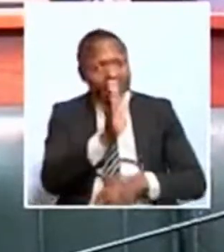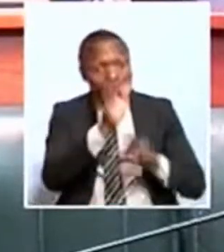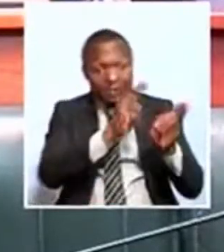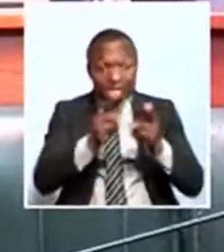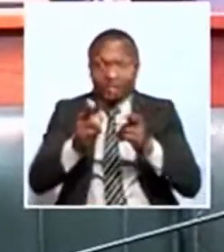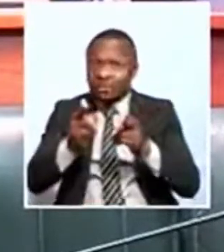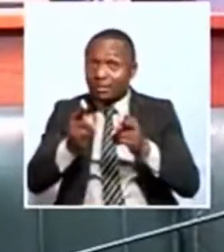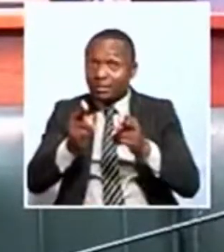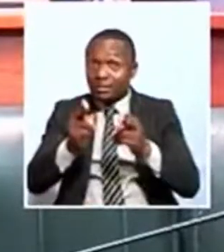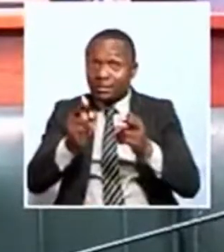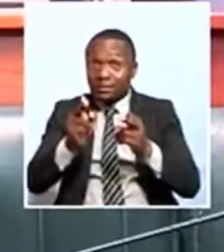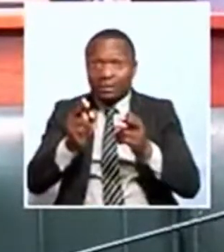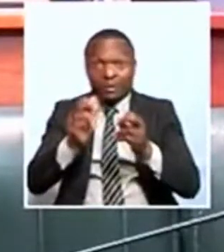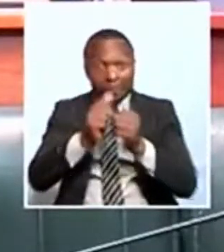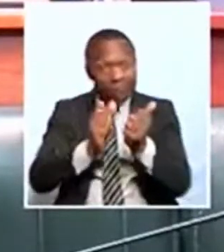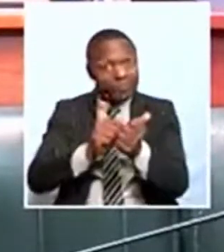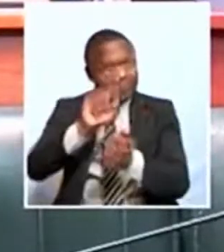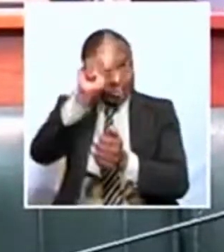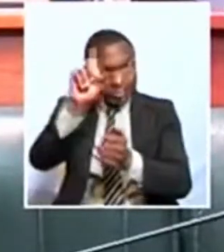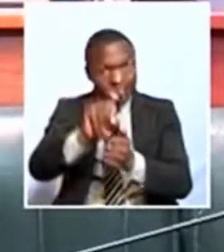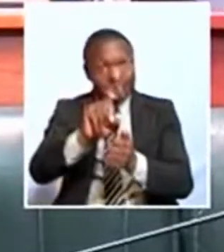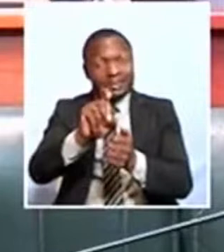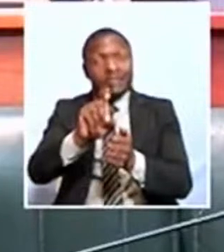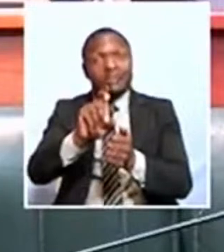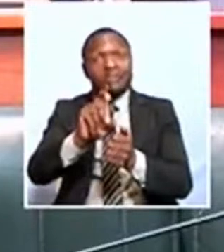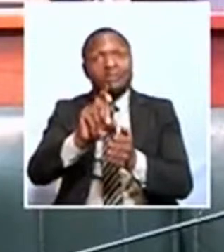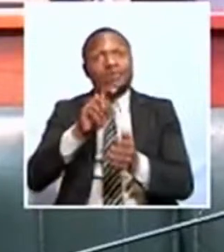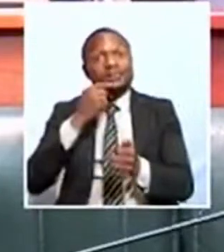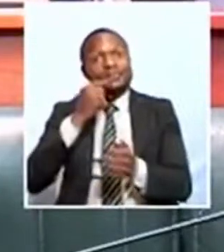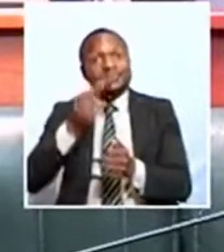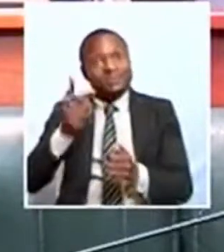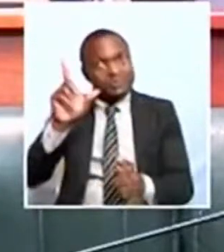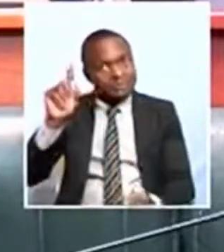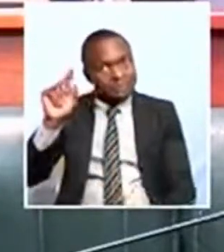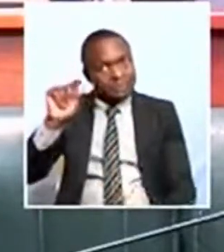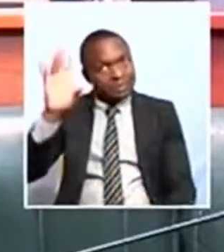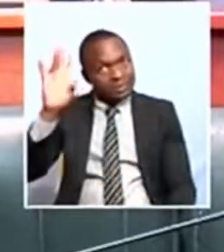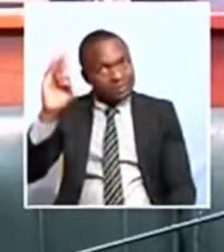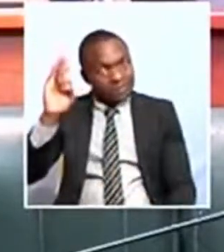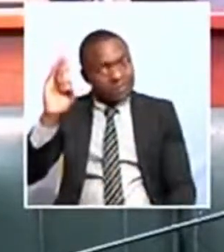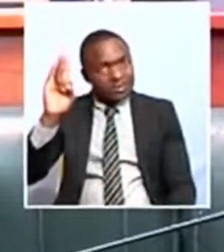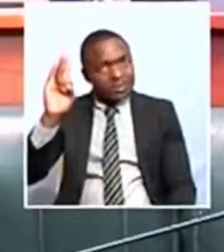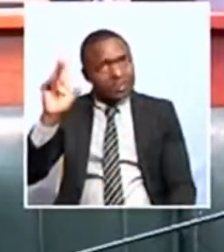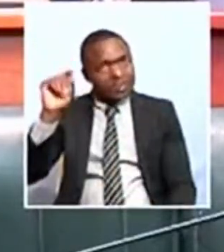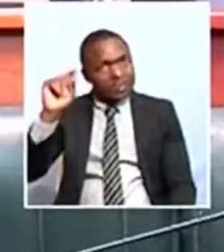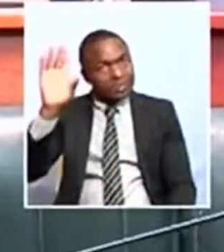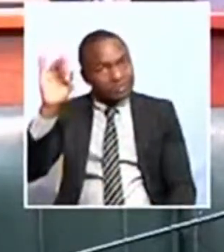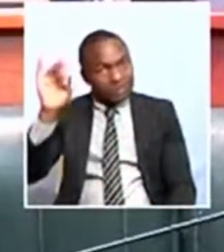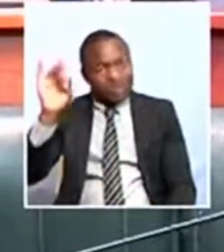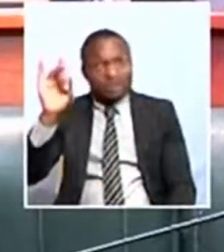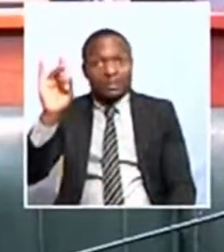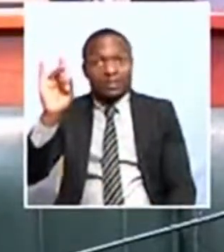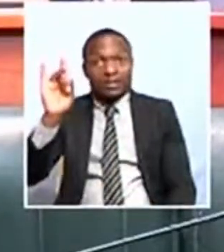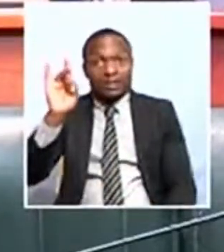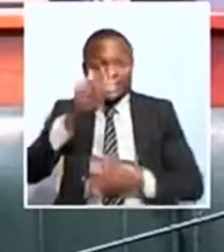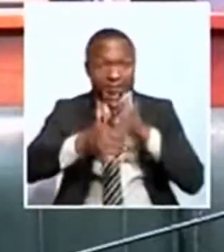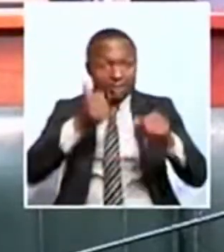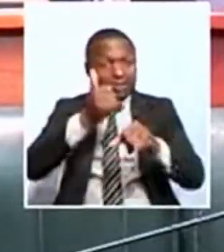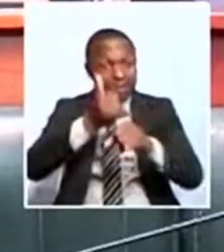the substantive question, he indicated that in 2017, 2020, 2018, and the years that were